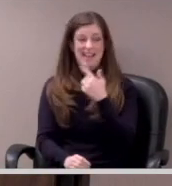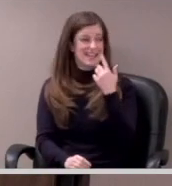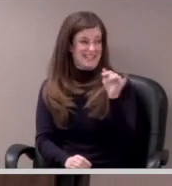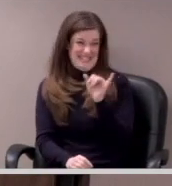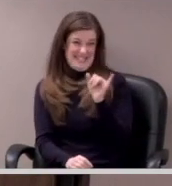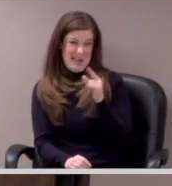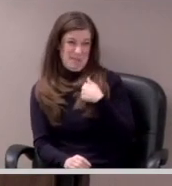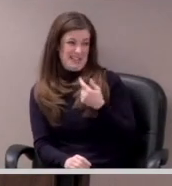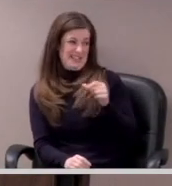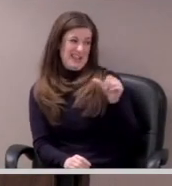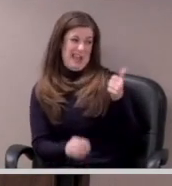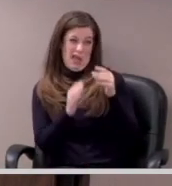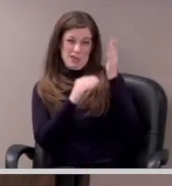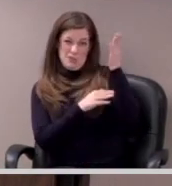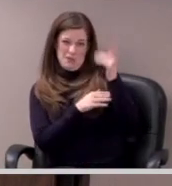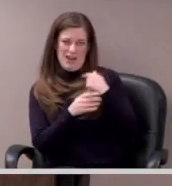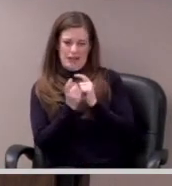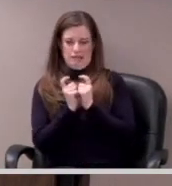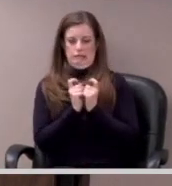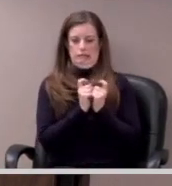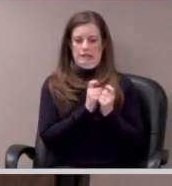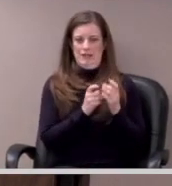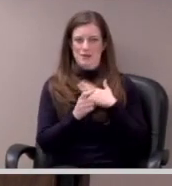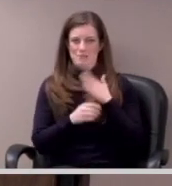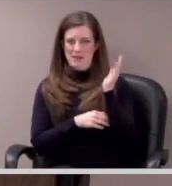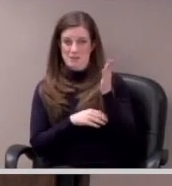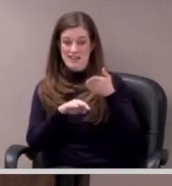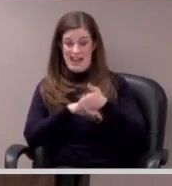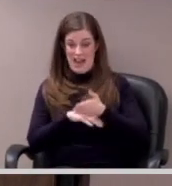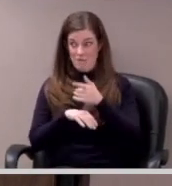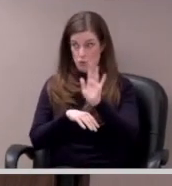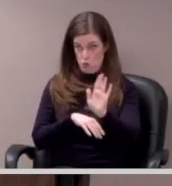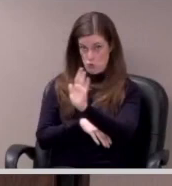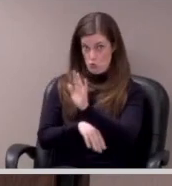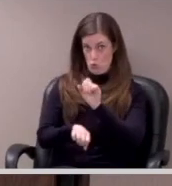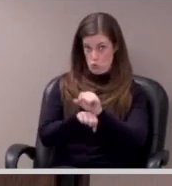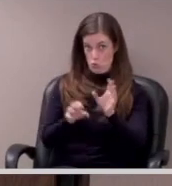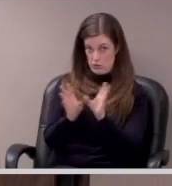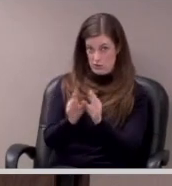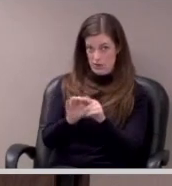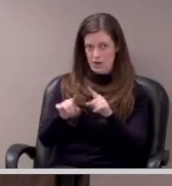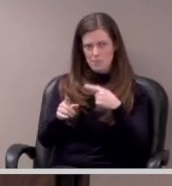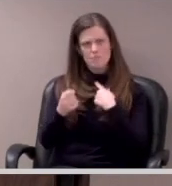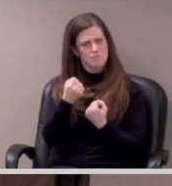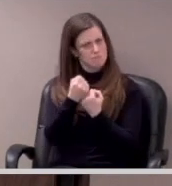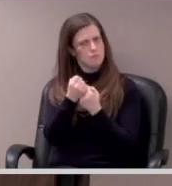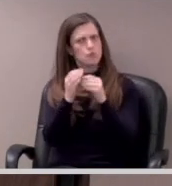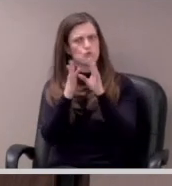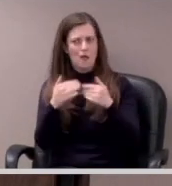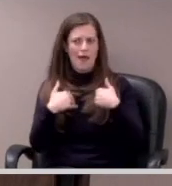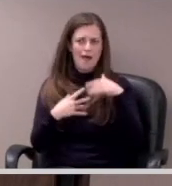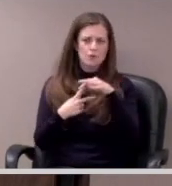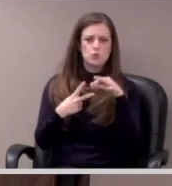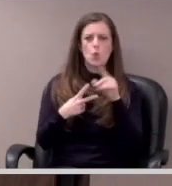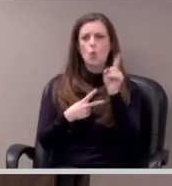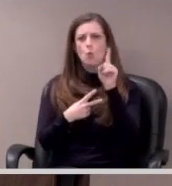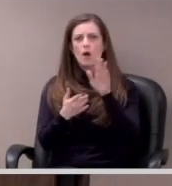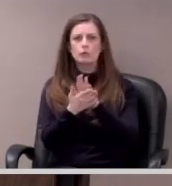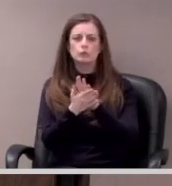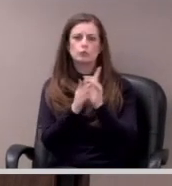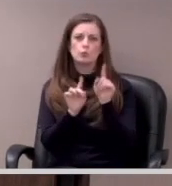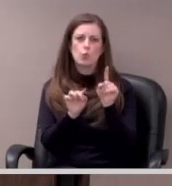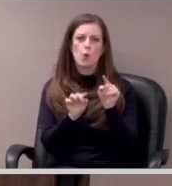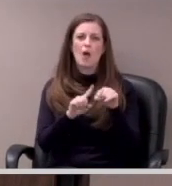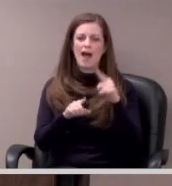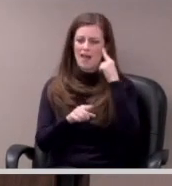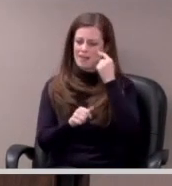some re-editing on my speech after the work session. I do support students having a choice where do they attend school. I think